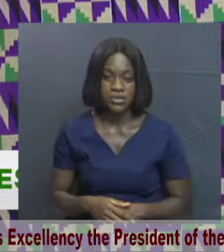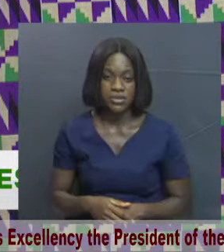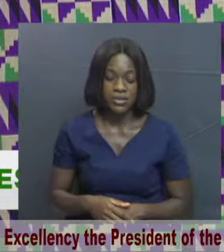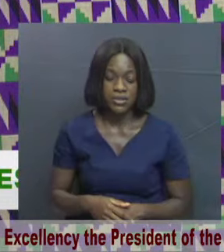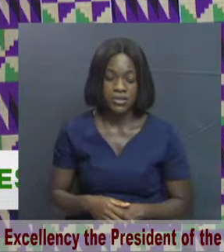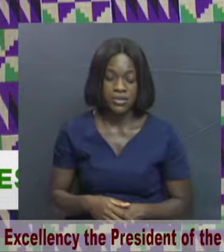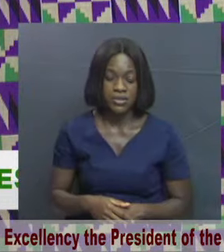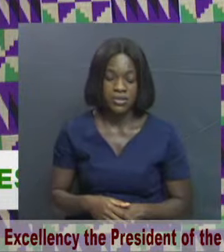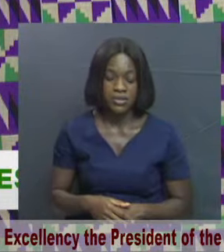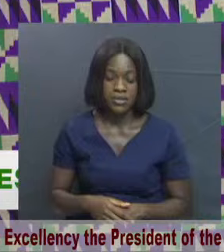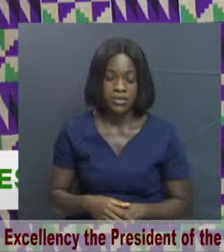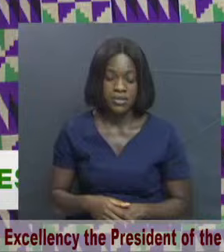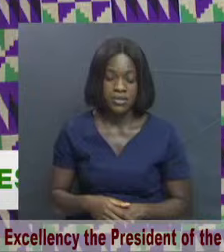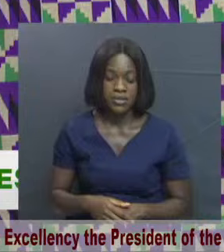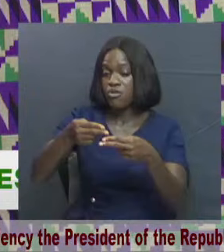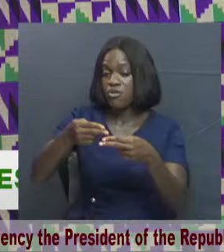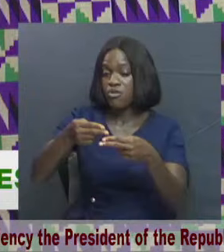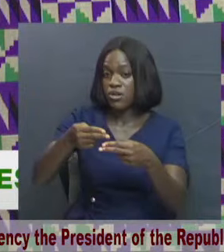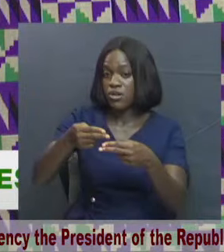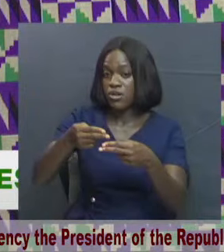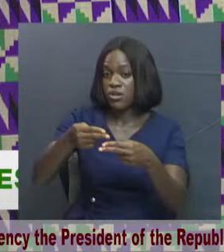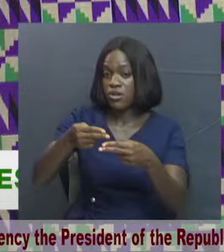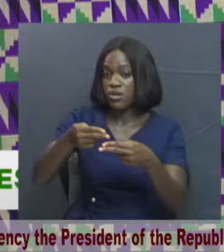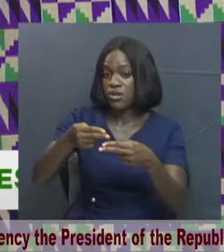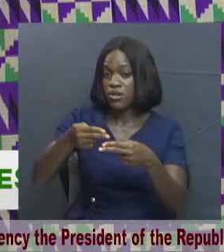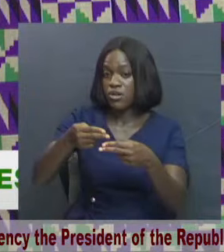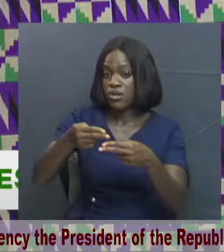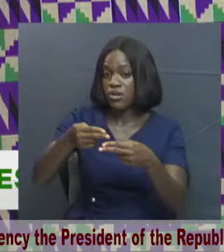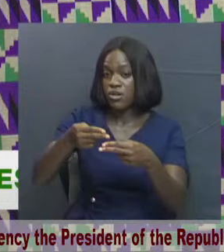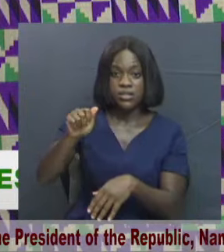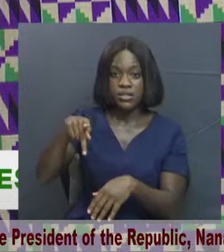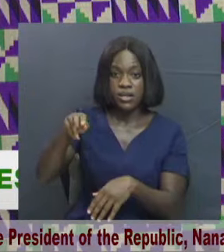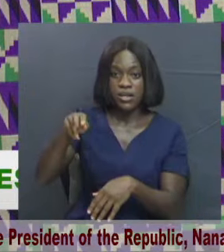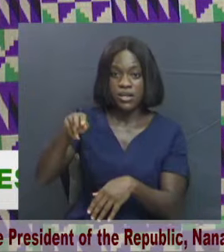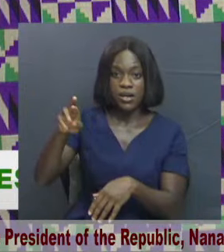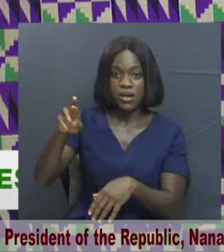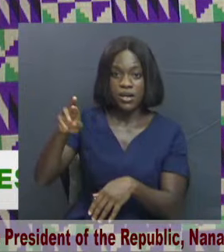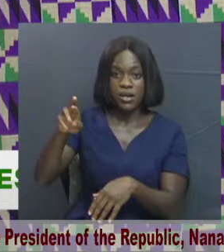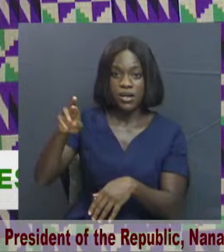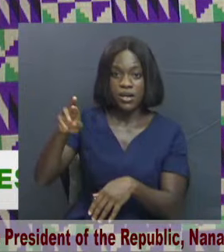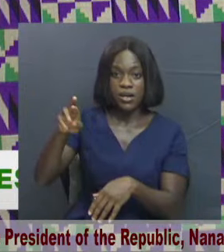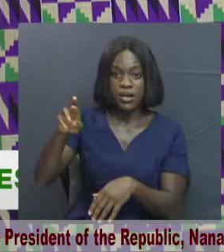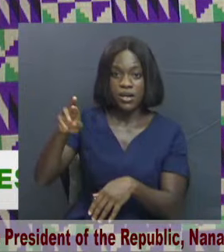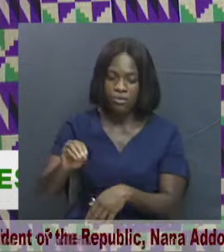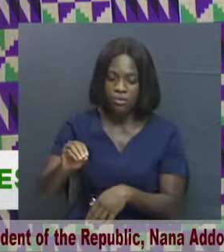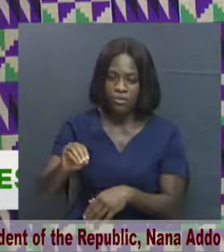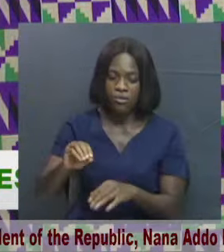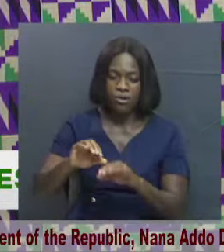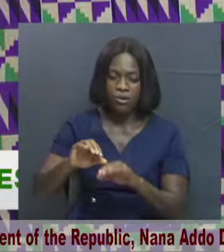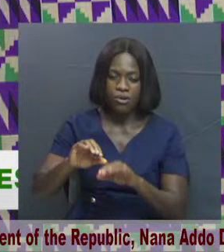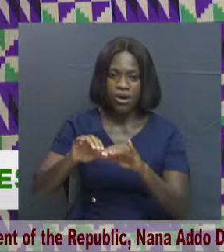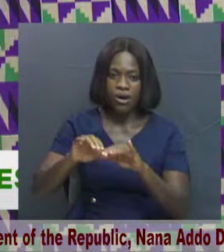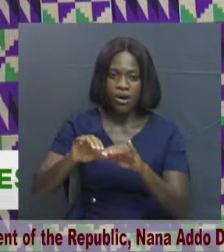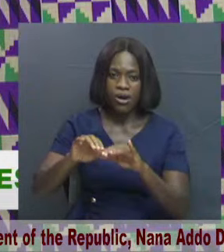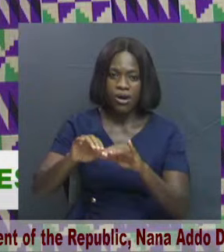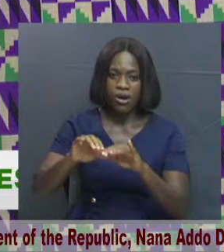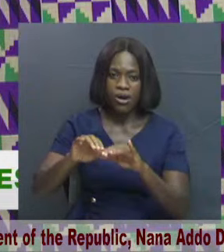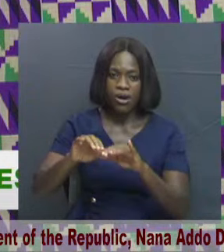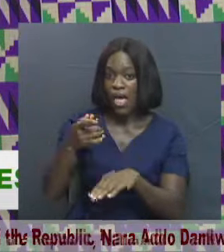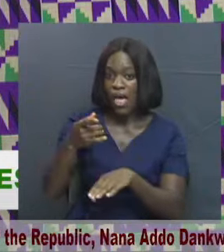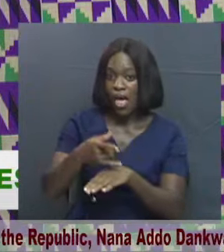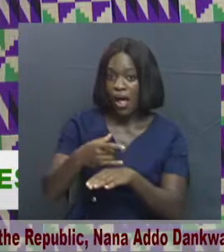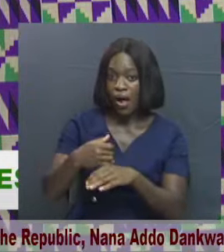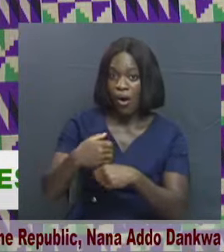special me mention of Kasa PR Company Limited one of our icon iconic logo be beverage